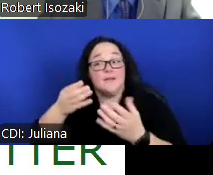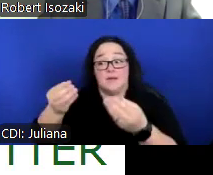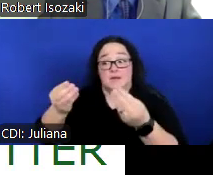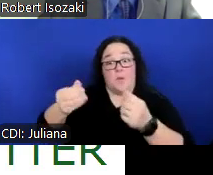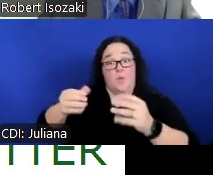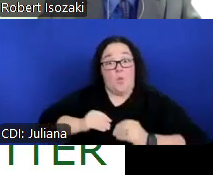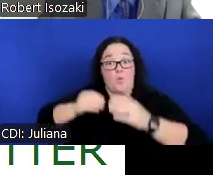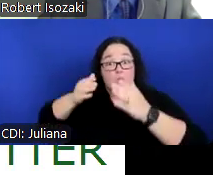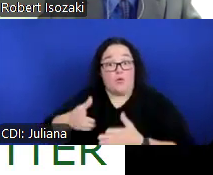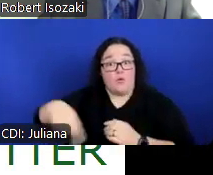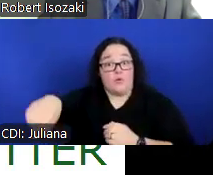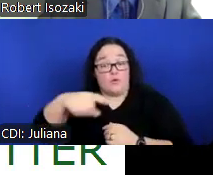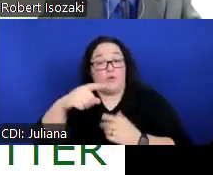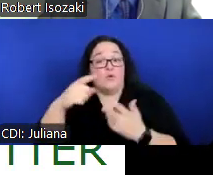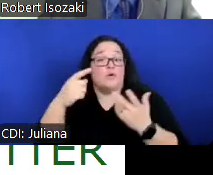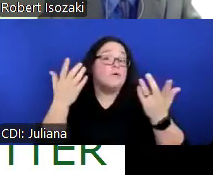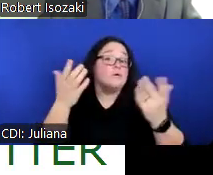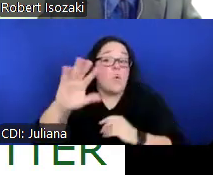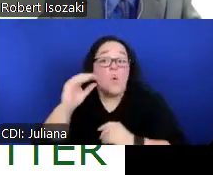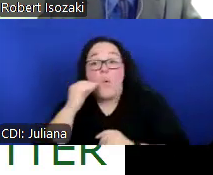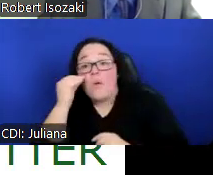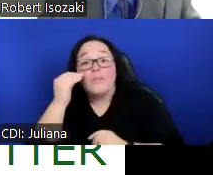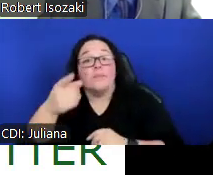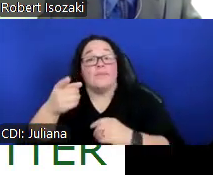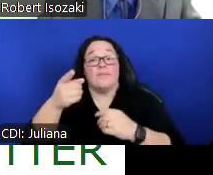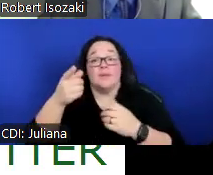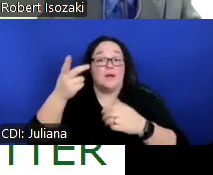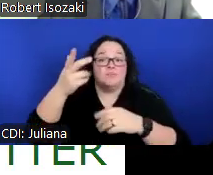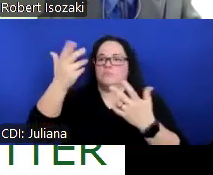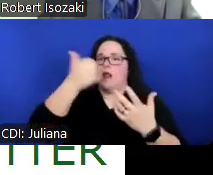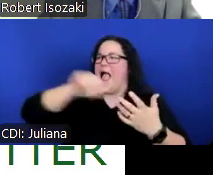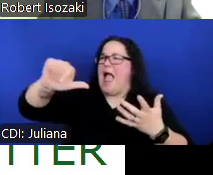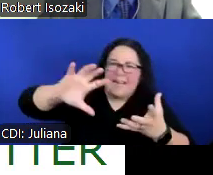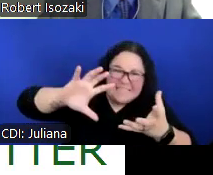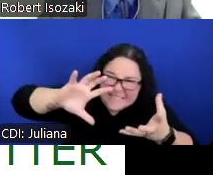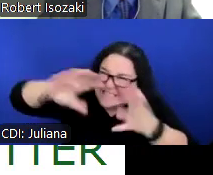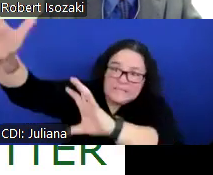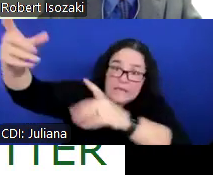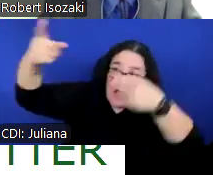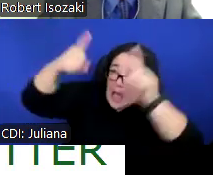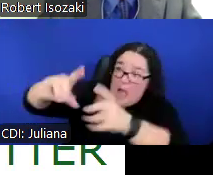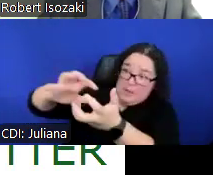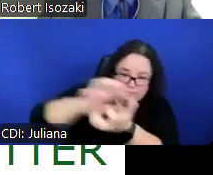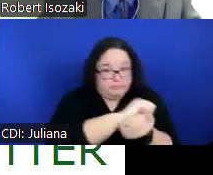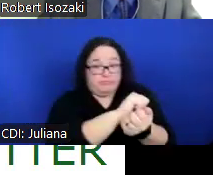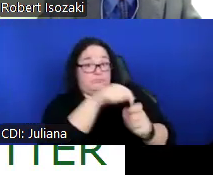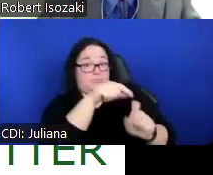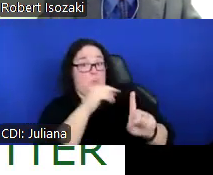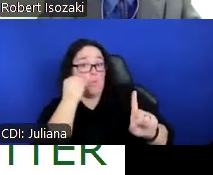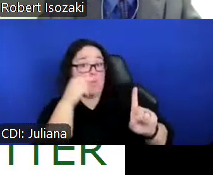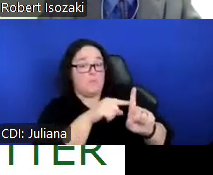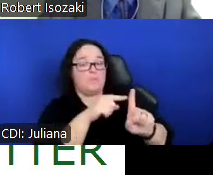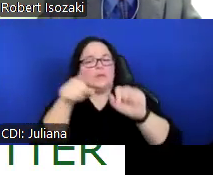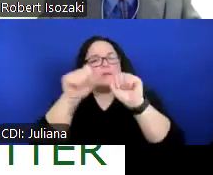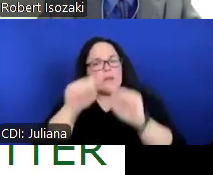whose homes have been destroyed by a natural disaster, they can rebuild a replacement residence that